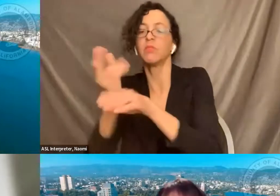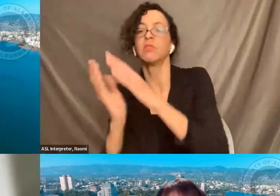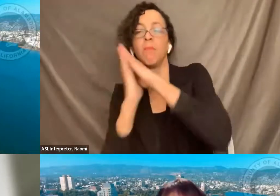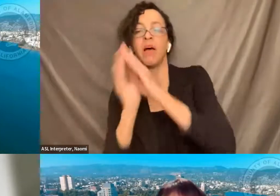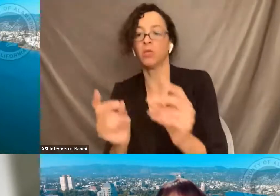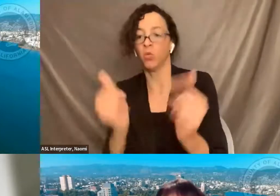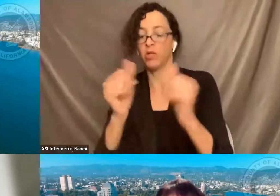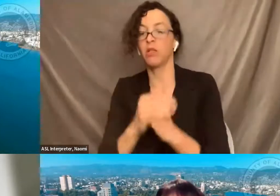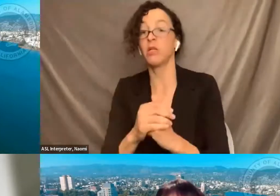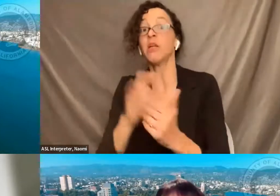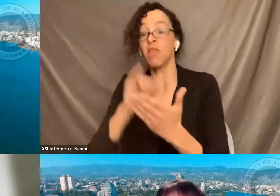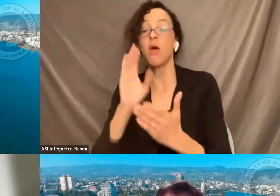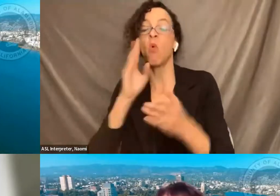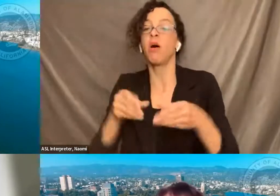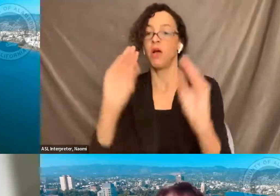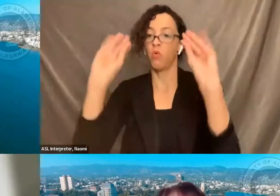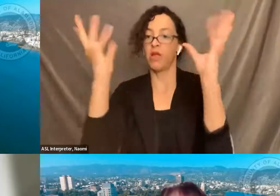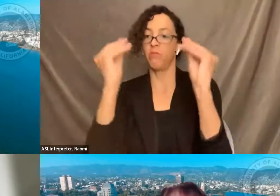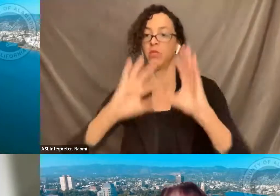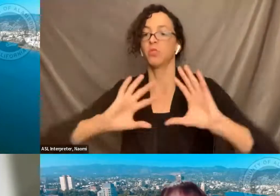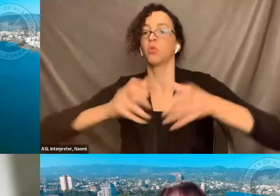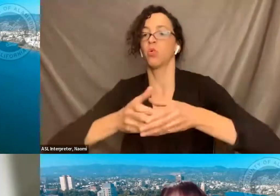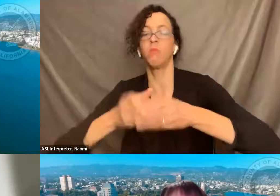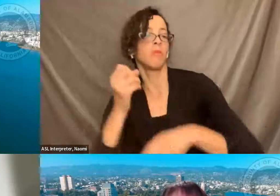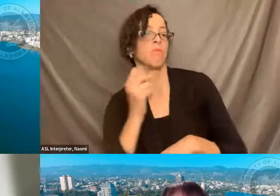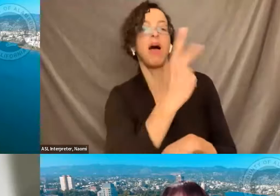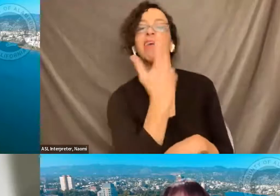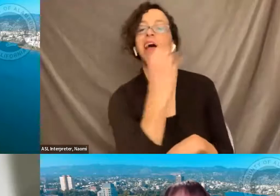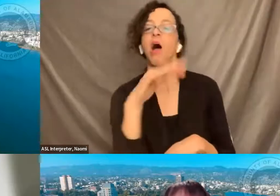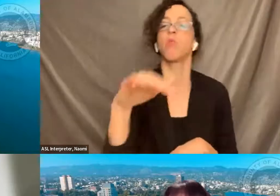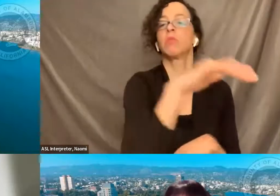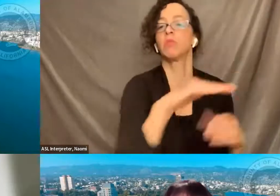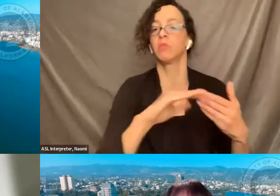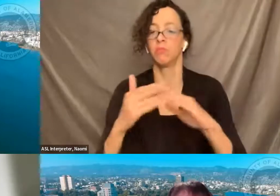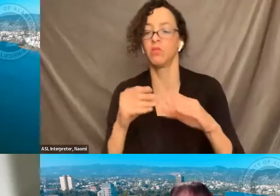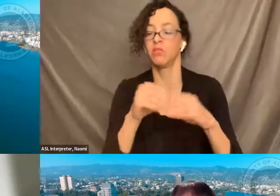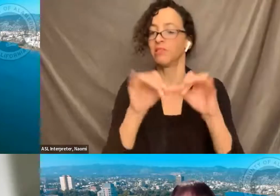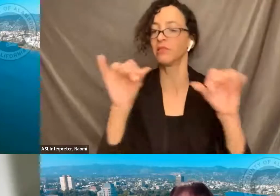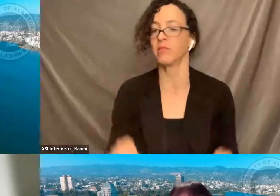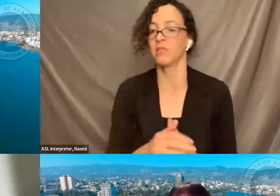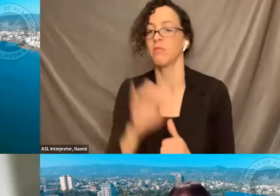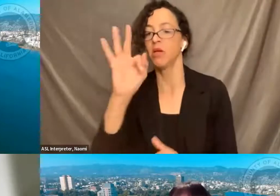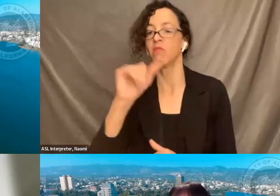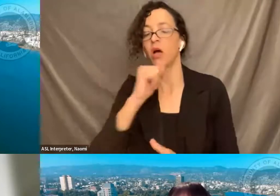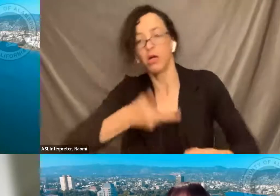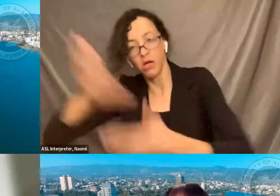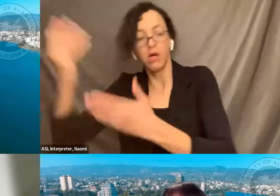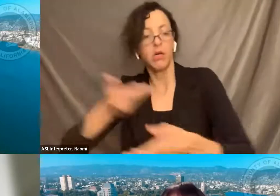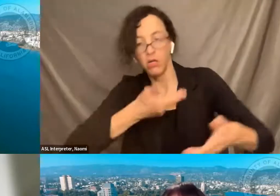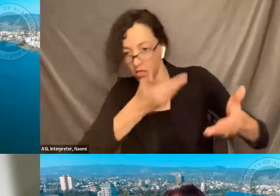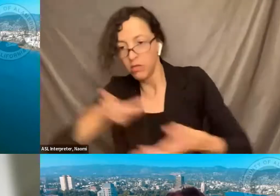crew to go back into the system if we're not transporting every single patient to the hospital.